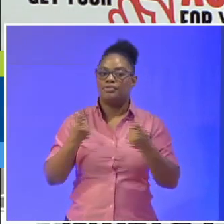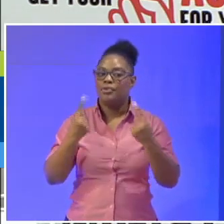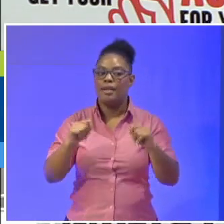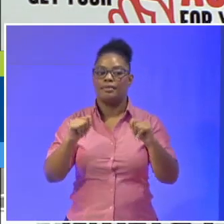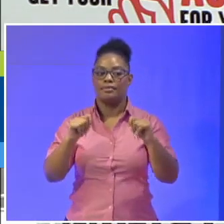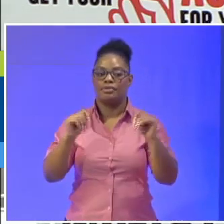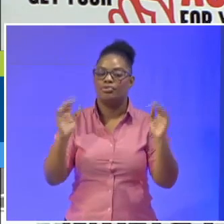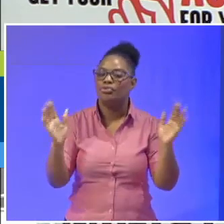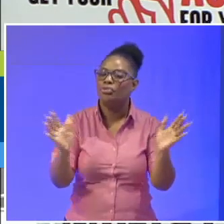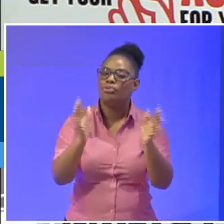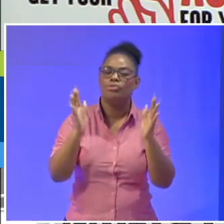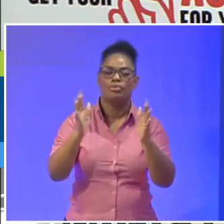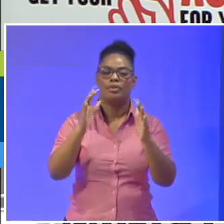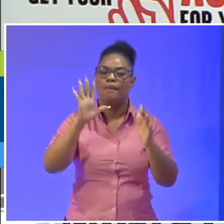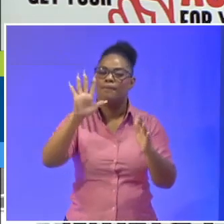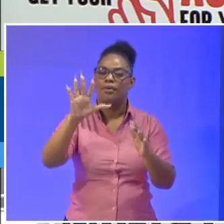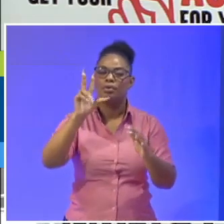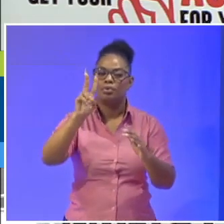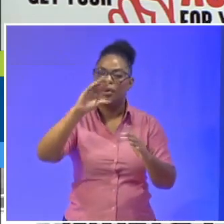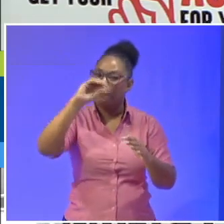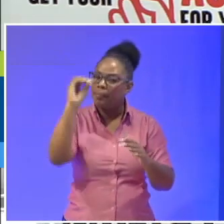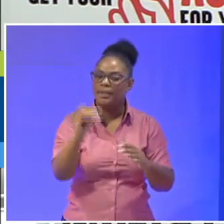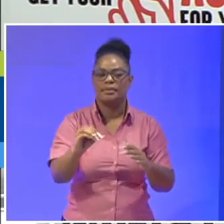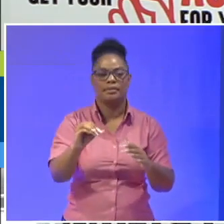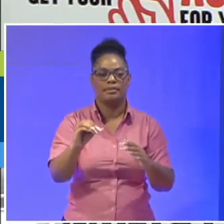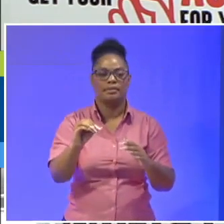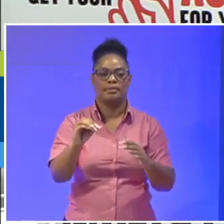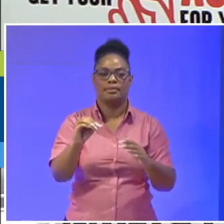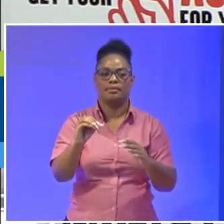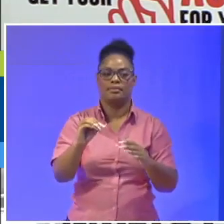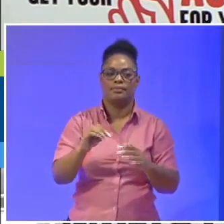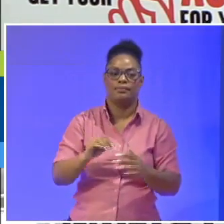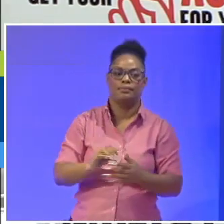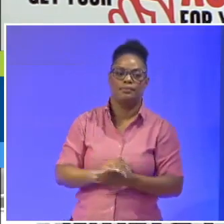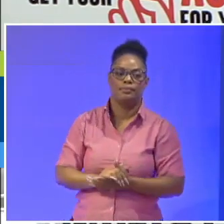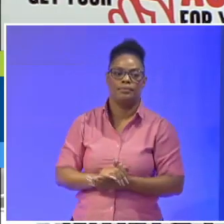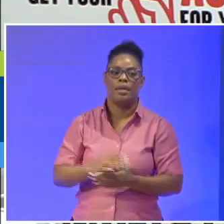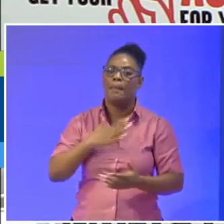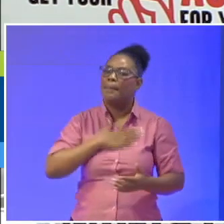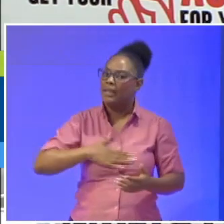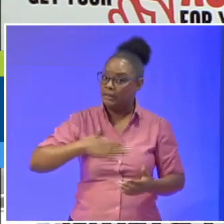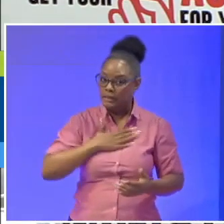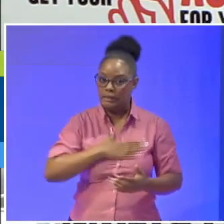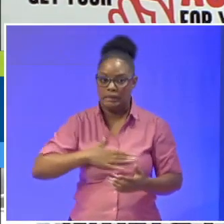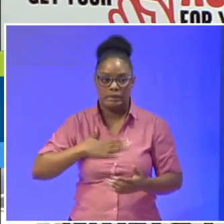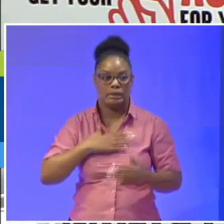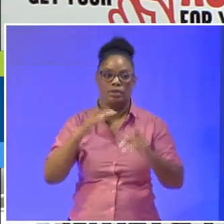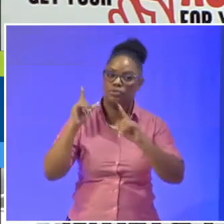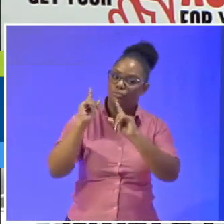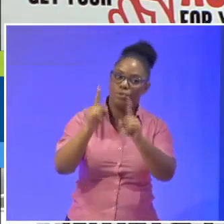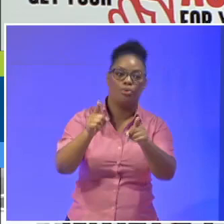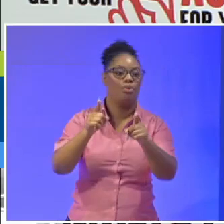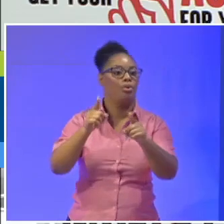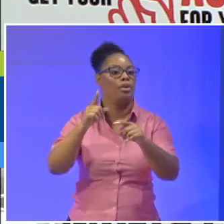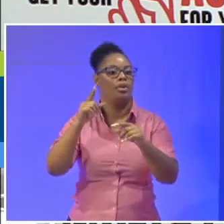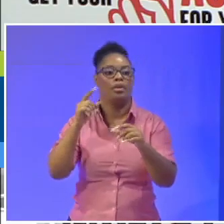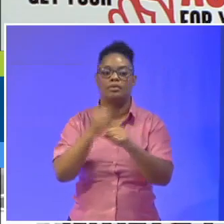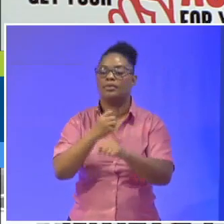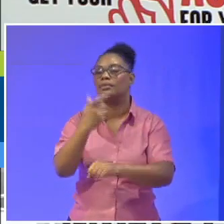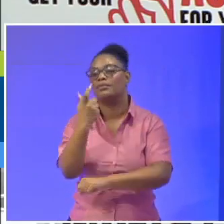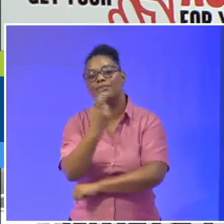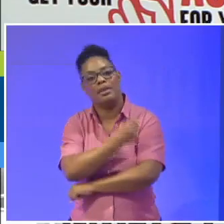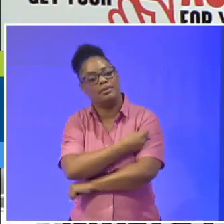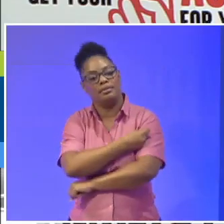population that is not vaccinated, please come out and get vaccinated. The benefits of